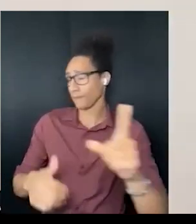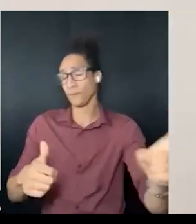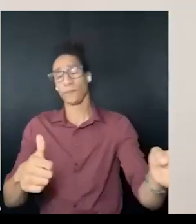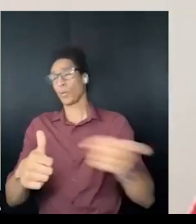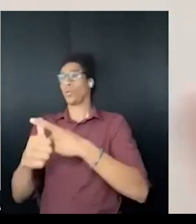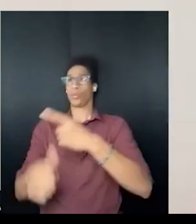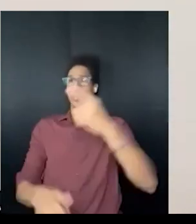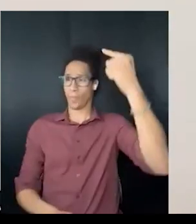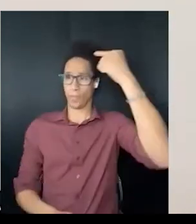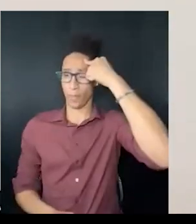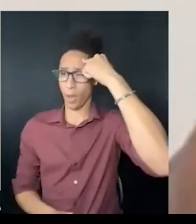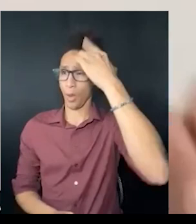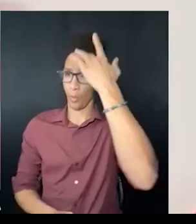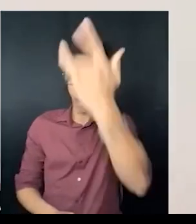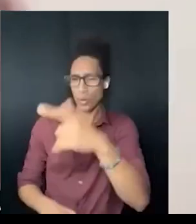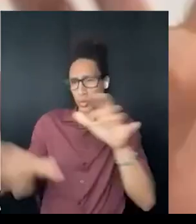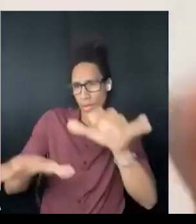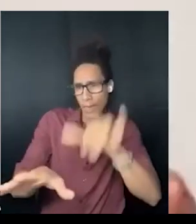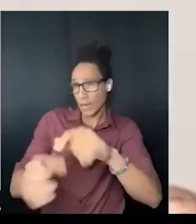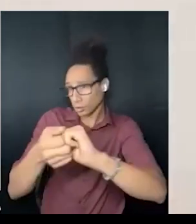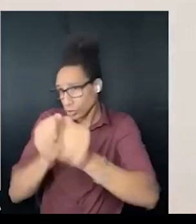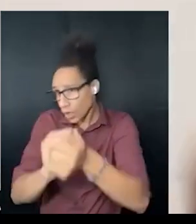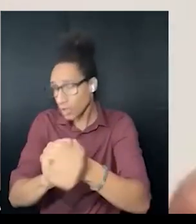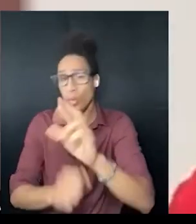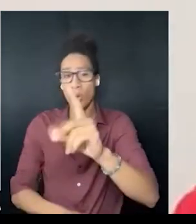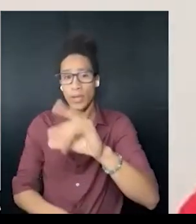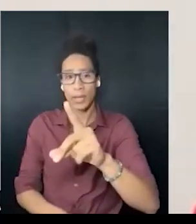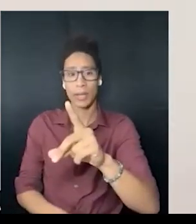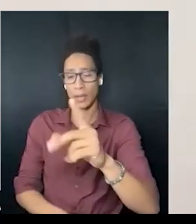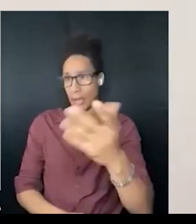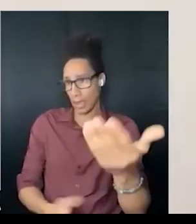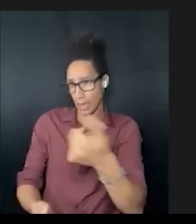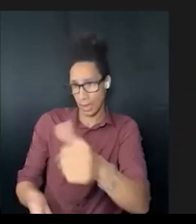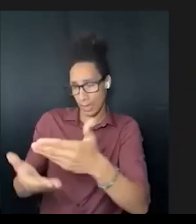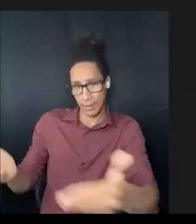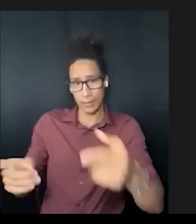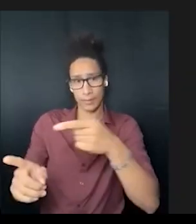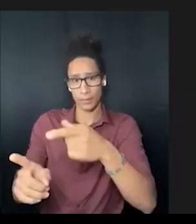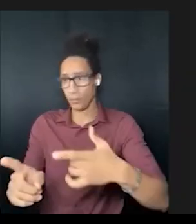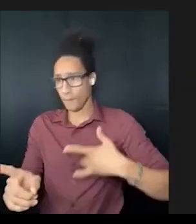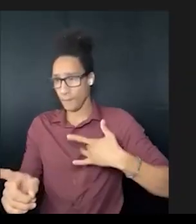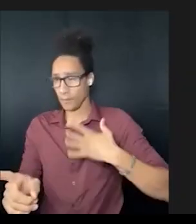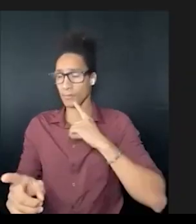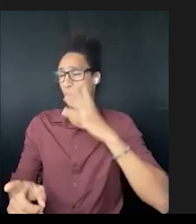you did that change, or if anything changed as you experienced making this film?